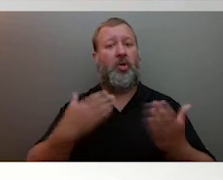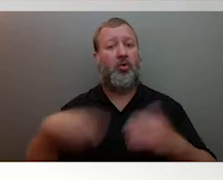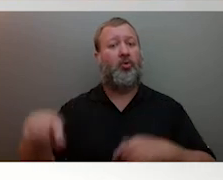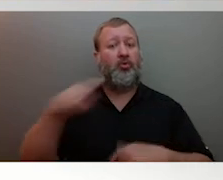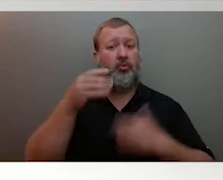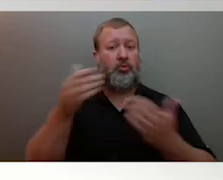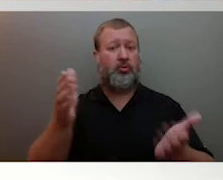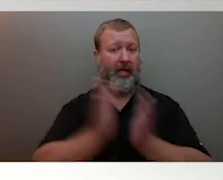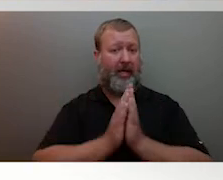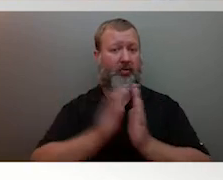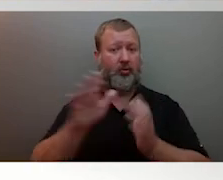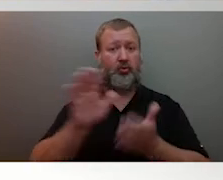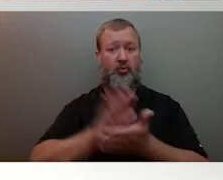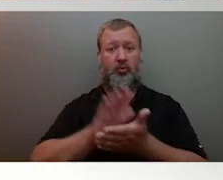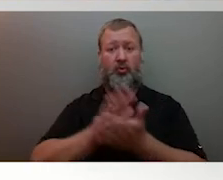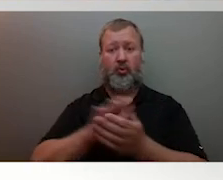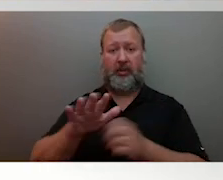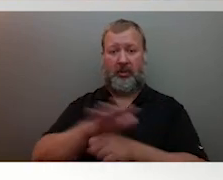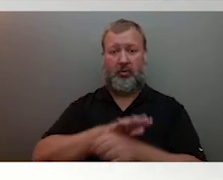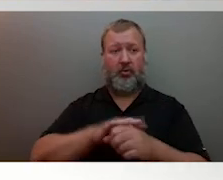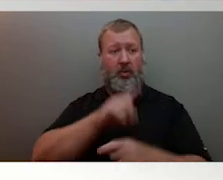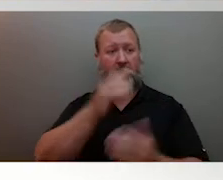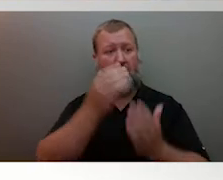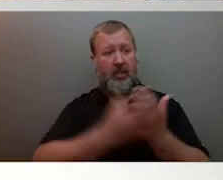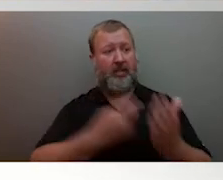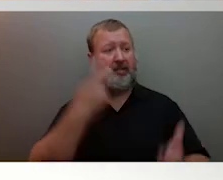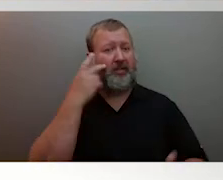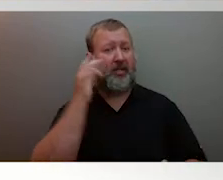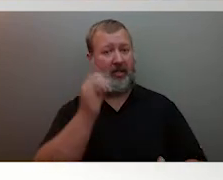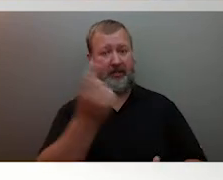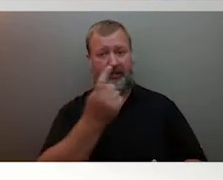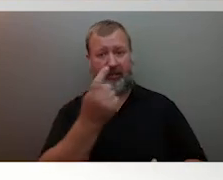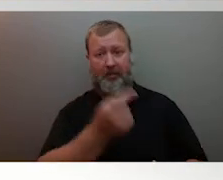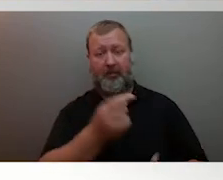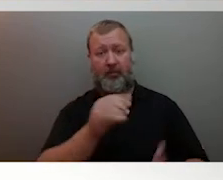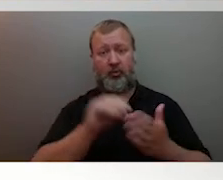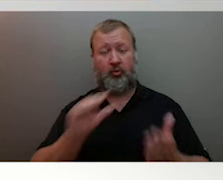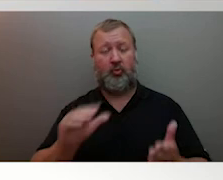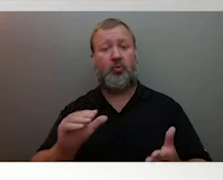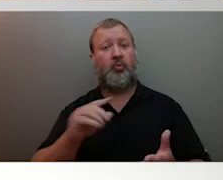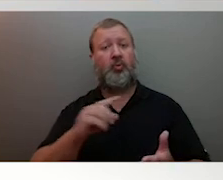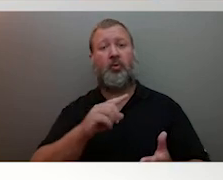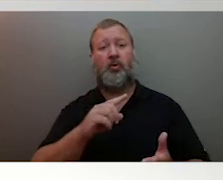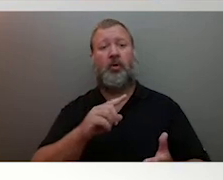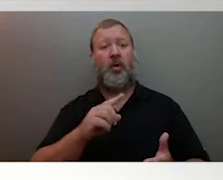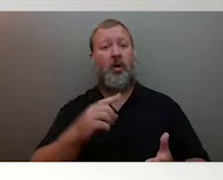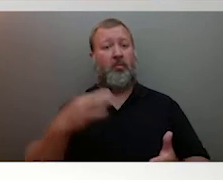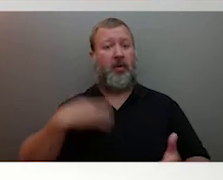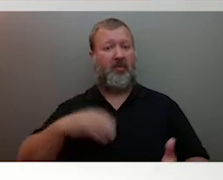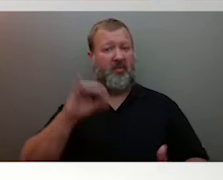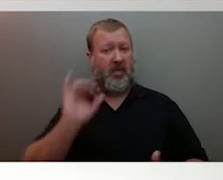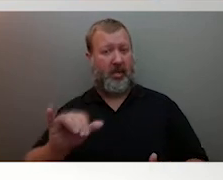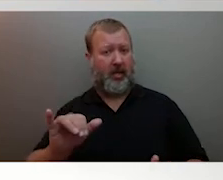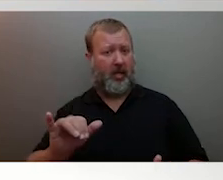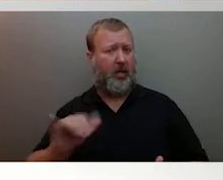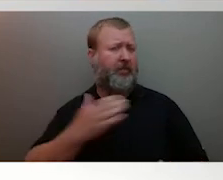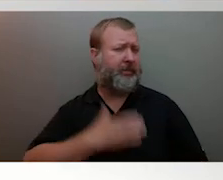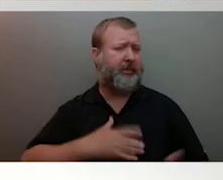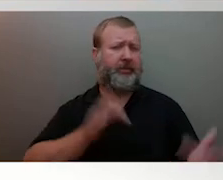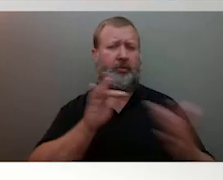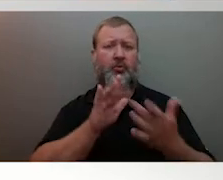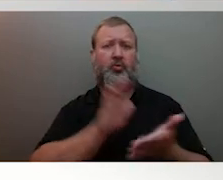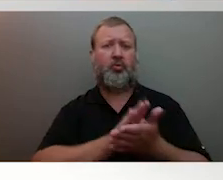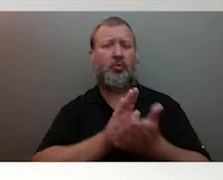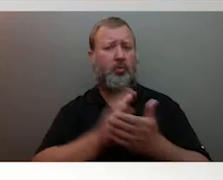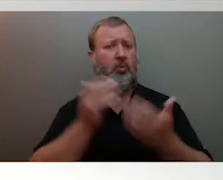you to ask your district, when you get on this list, if you see that there's something that one of your students would benefit from, please contact